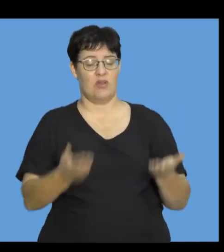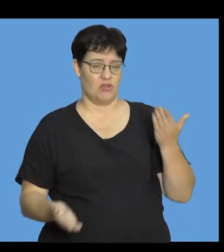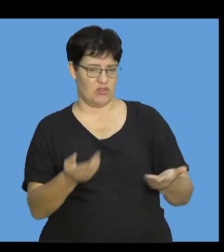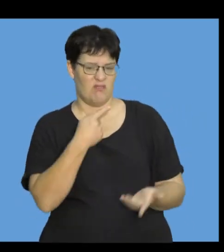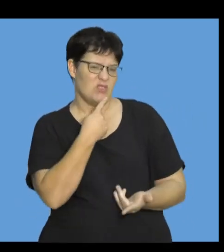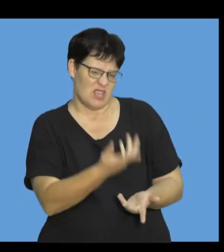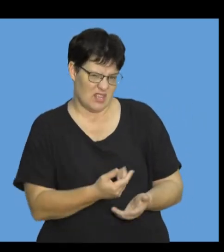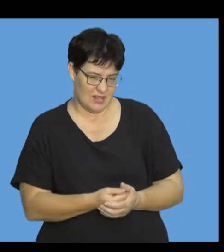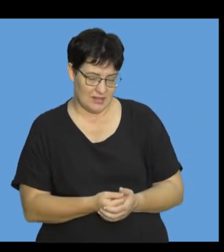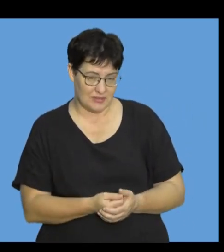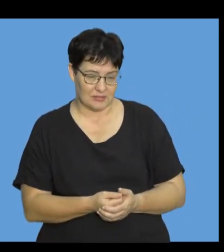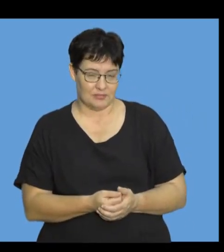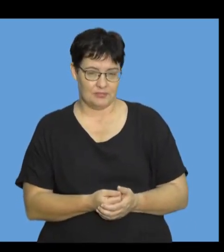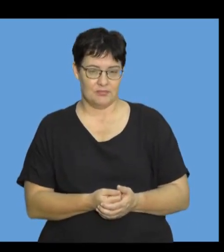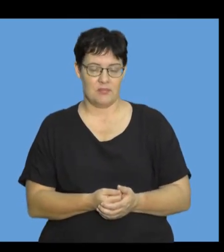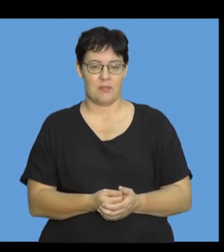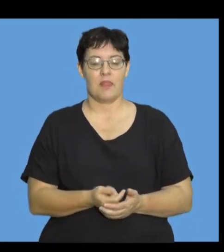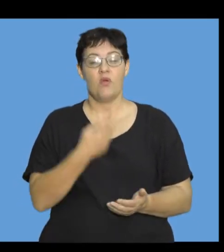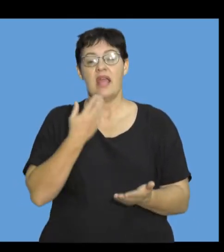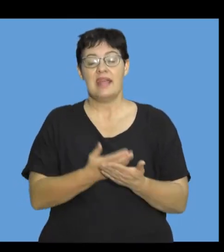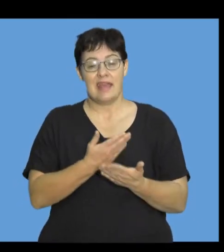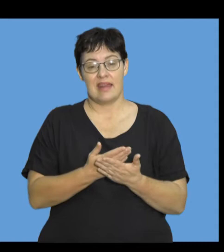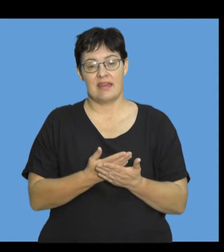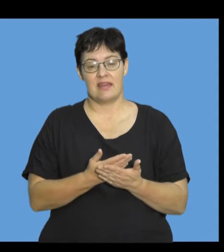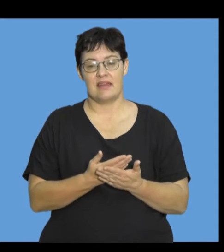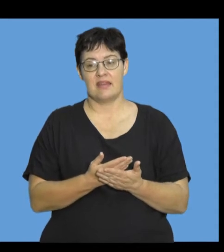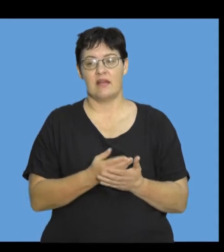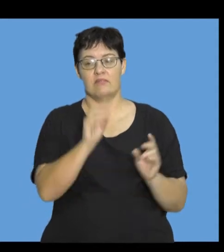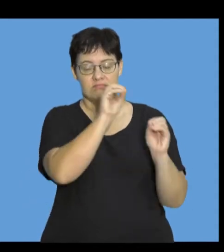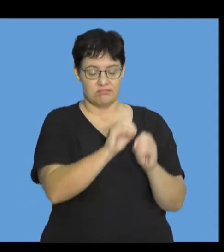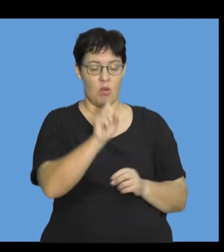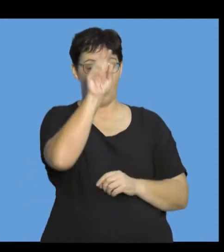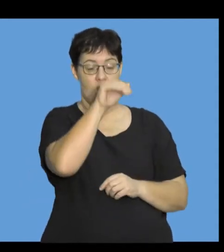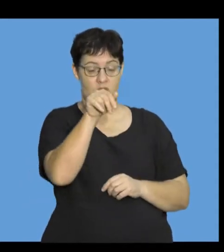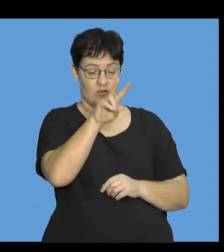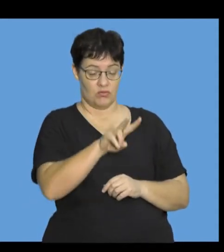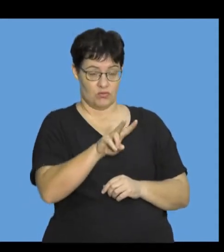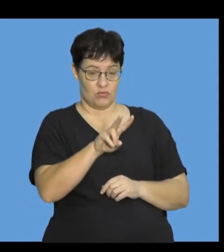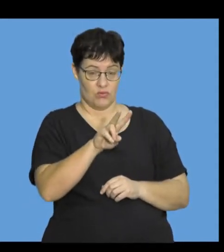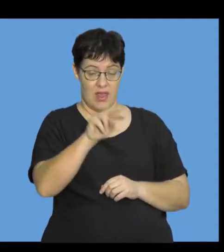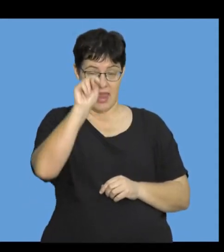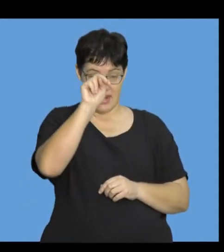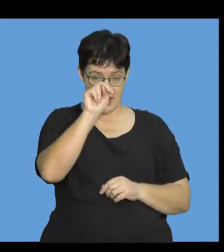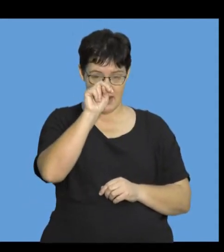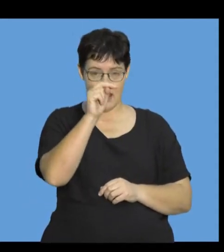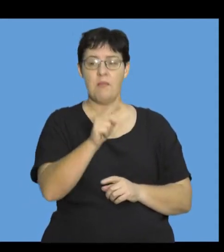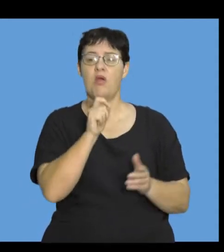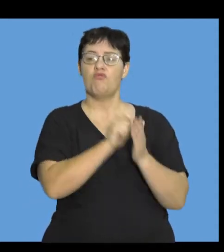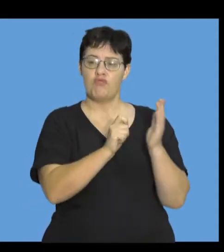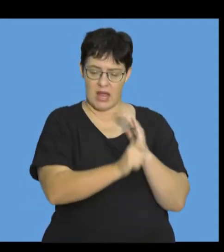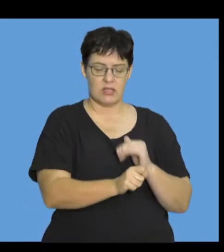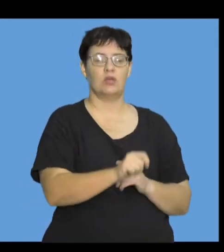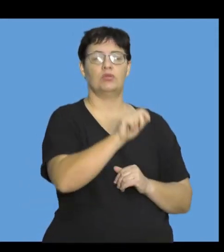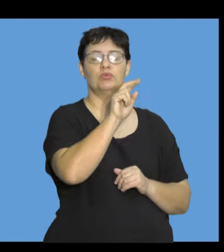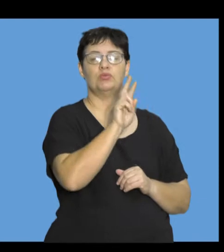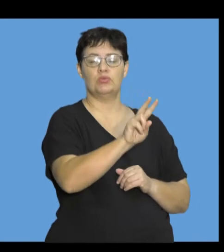if we may call it like that. So it means I can then rewrite 1 over 2 to the exponent of n as 2